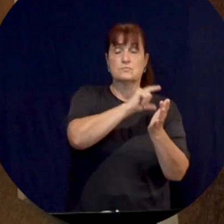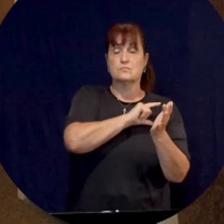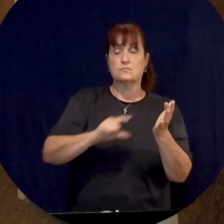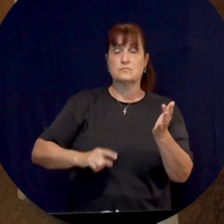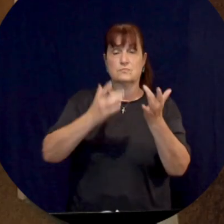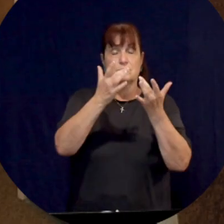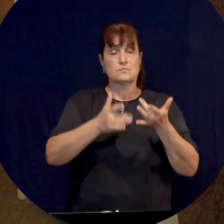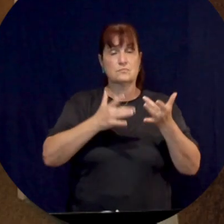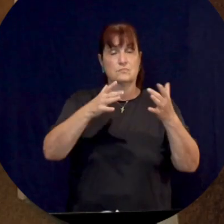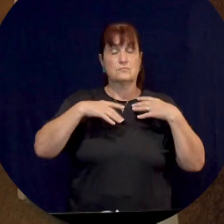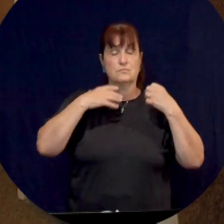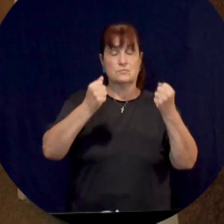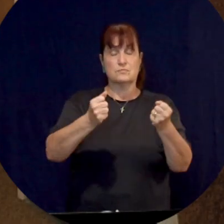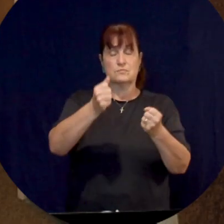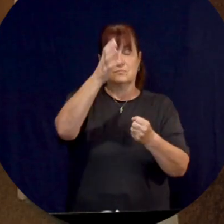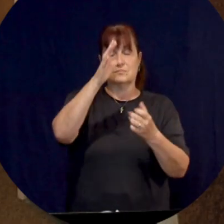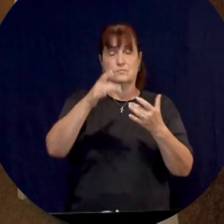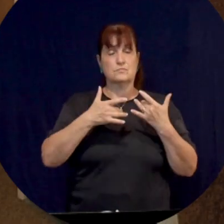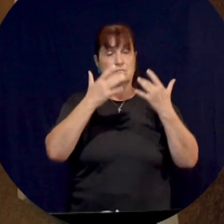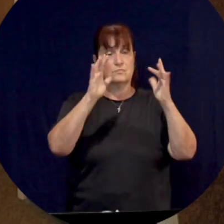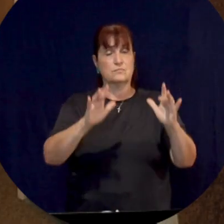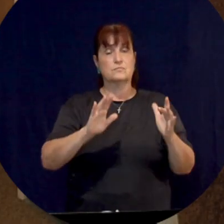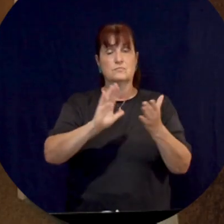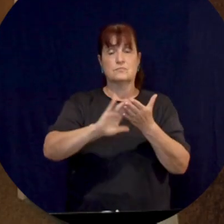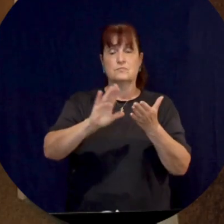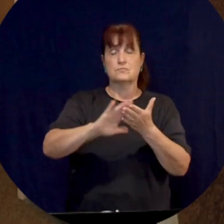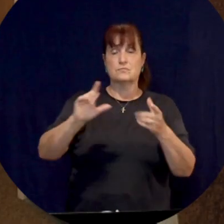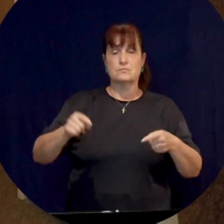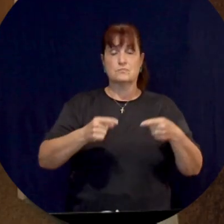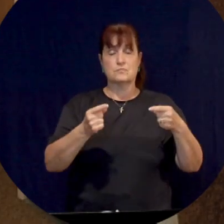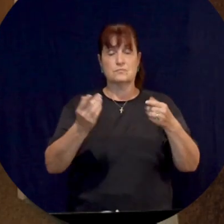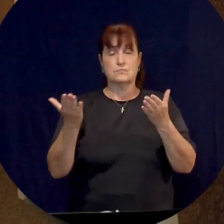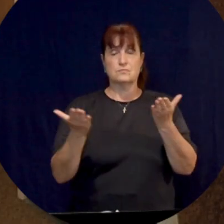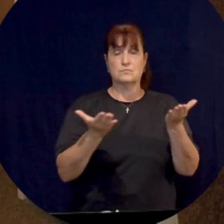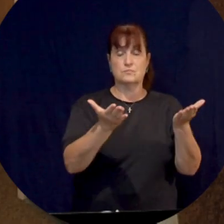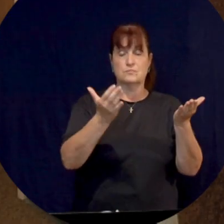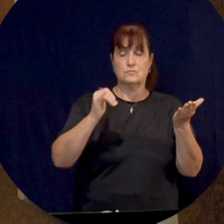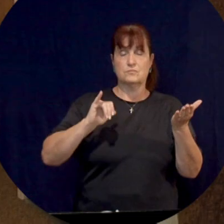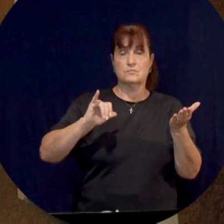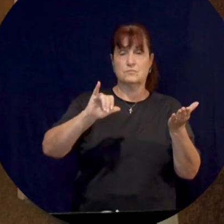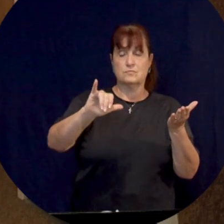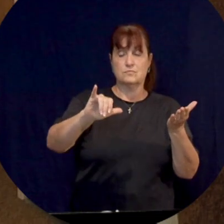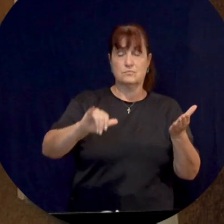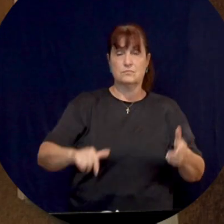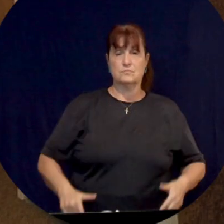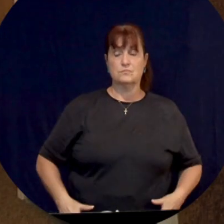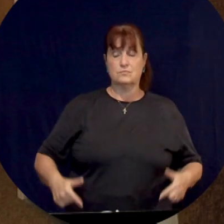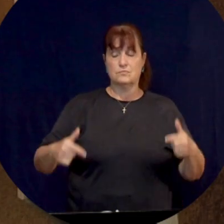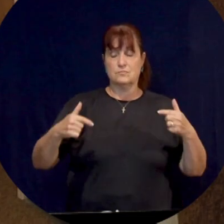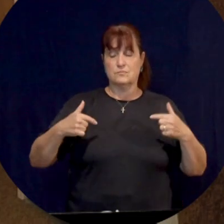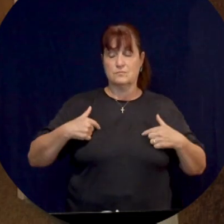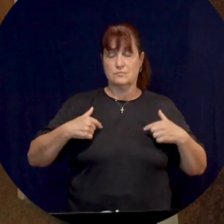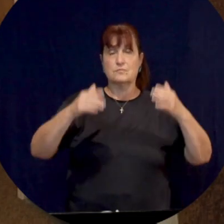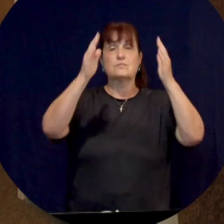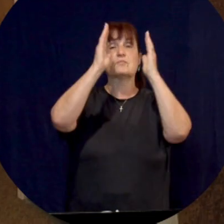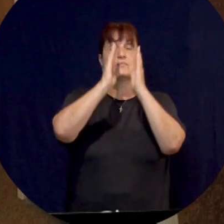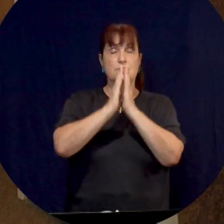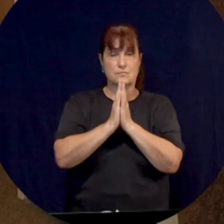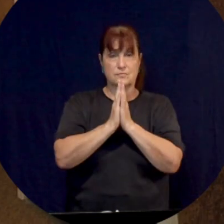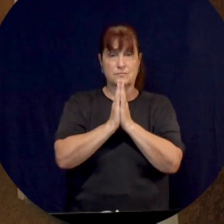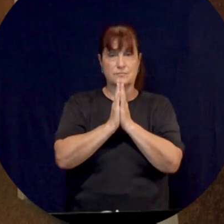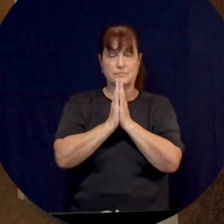have mercy. May Almighty God have mercy on us, forgive us our sin, and bring us to everlasting